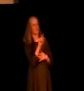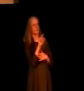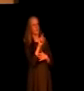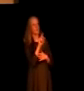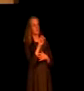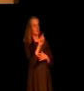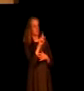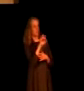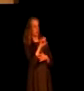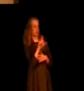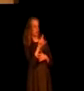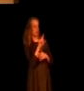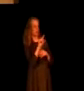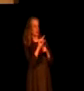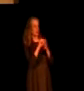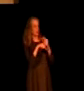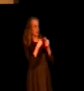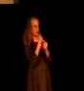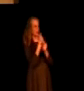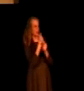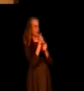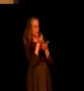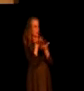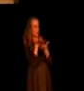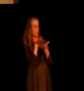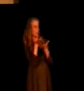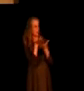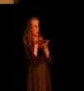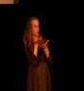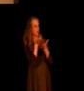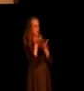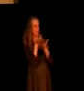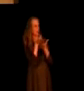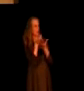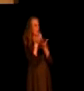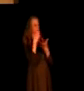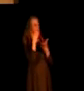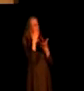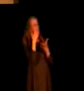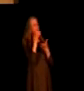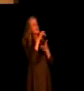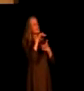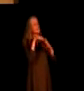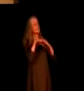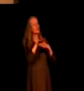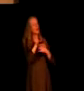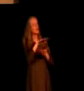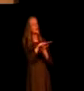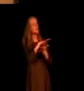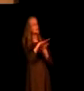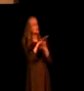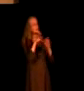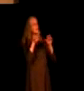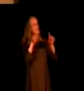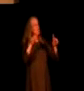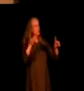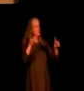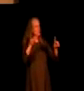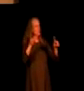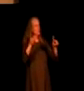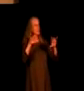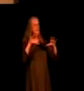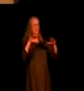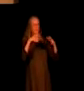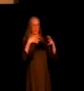U of M. Does everybody know that? It's over in the foyer of this School of Education. It's been broken for